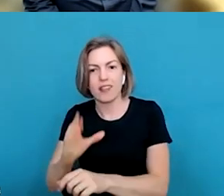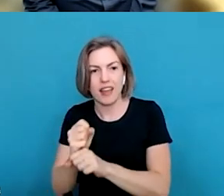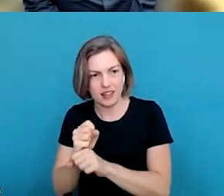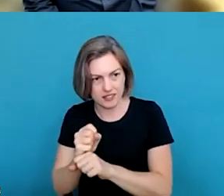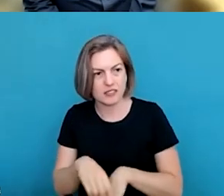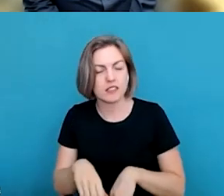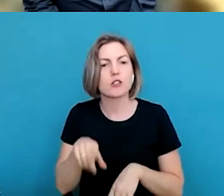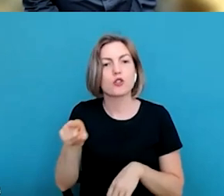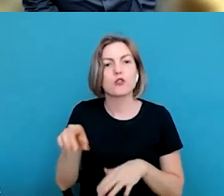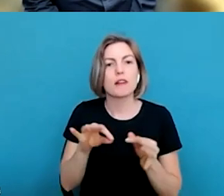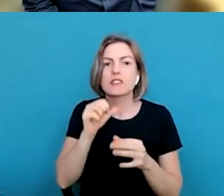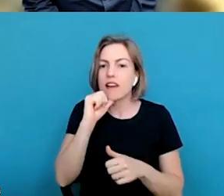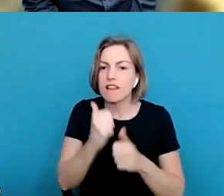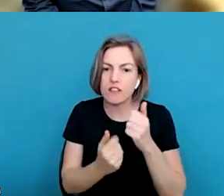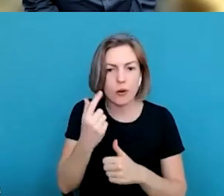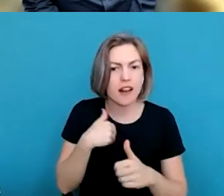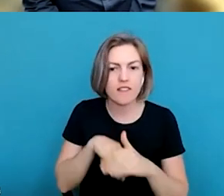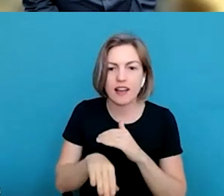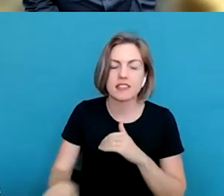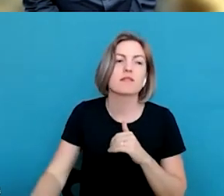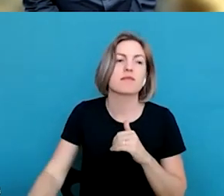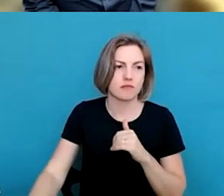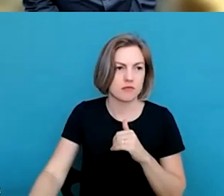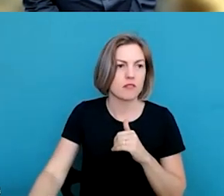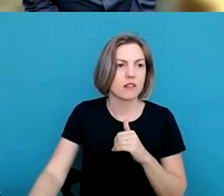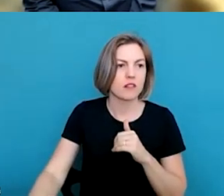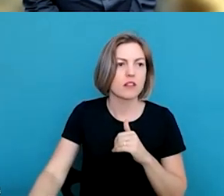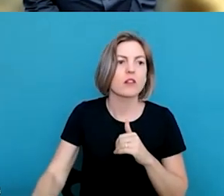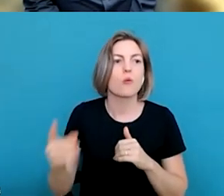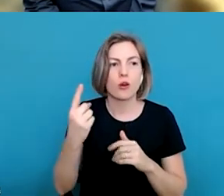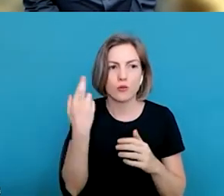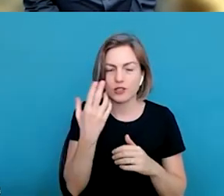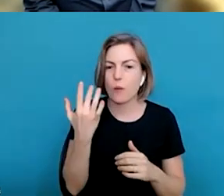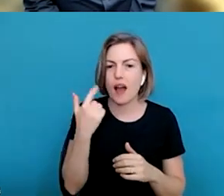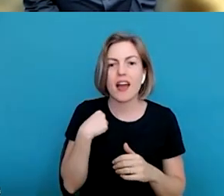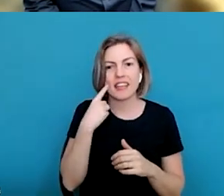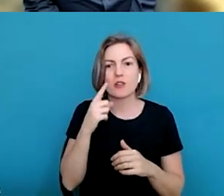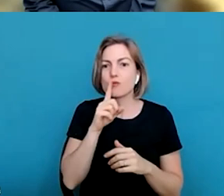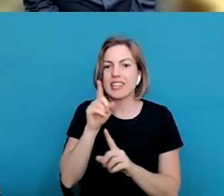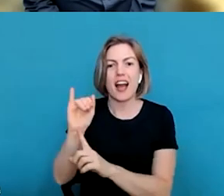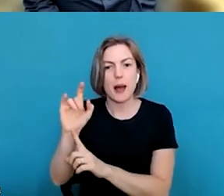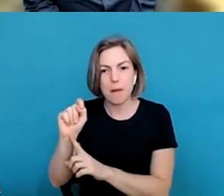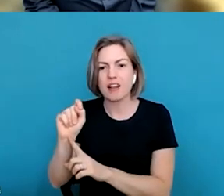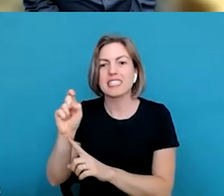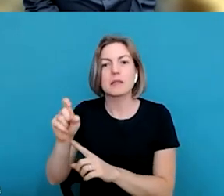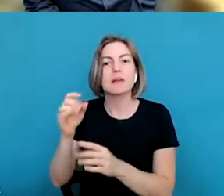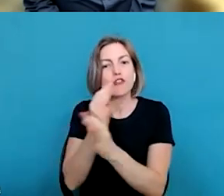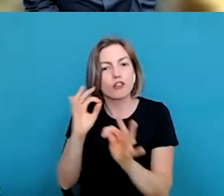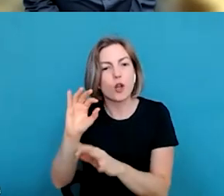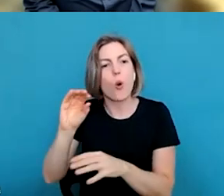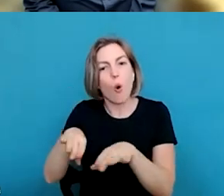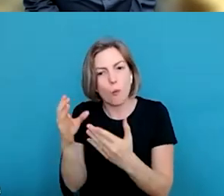You mentioned not everyone access, and that's one of the reasons why I really think that this has got to be, the iBot's got to be free, open source, and in the